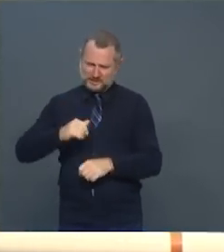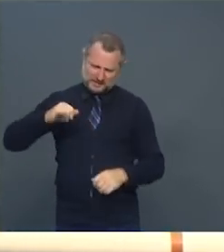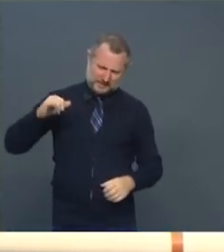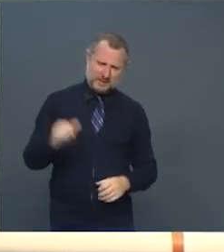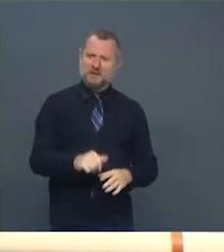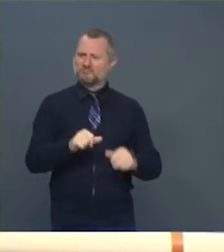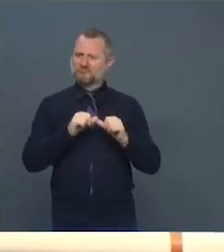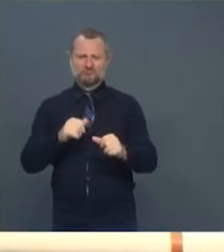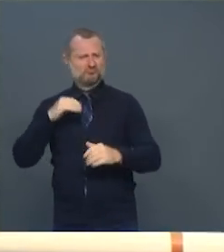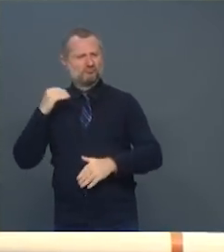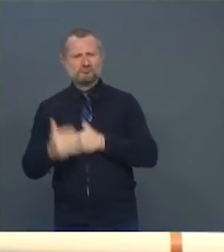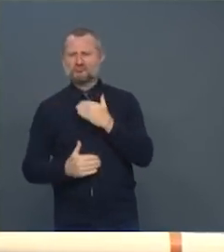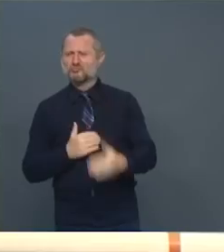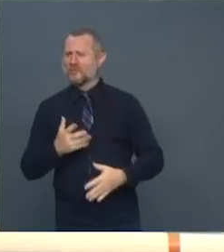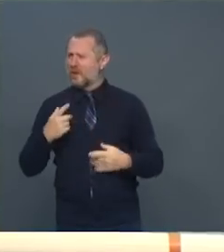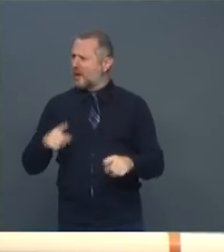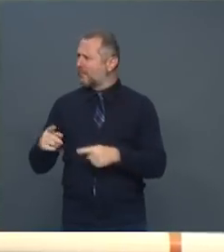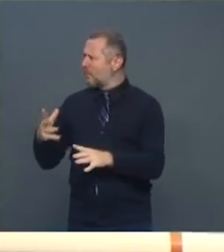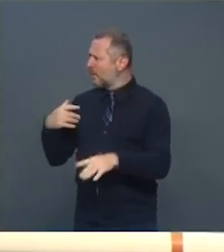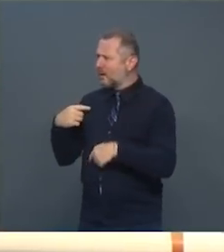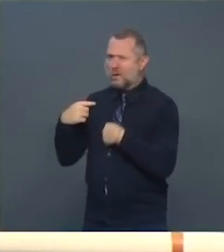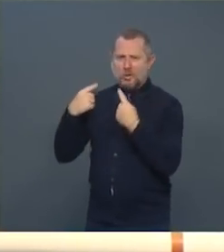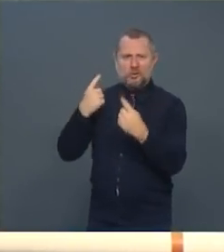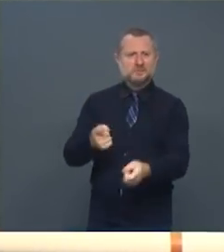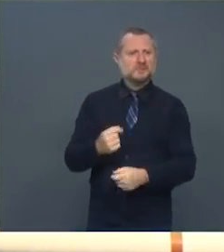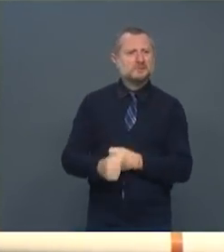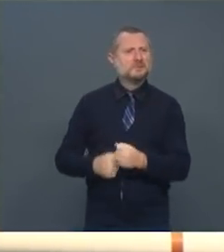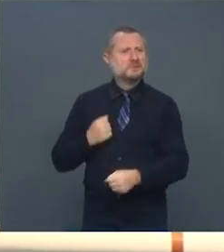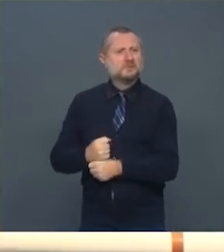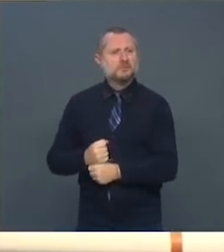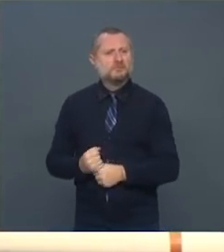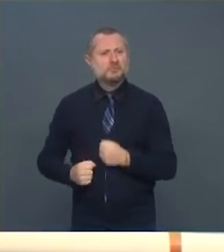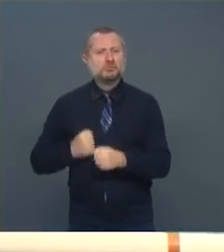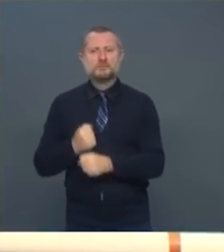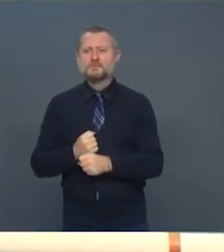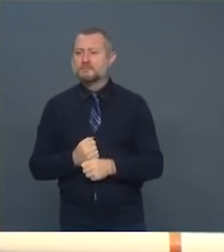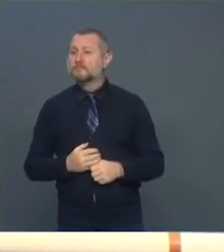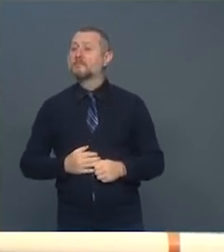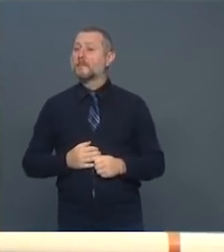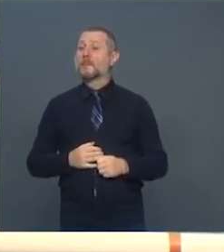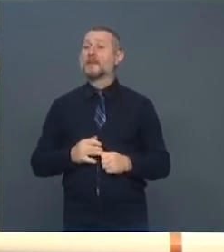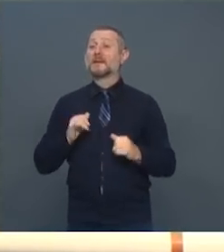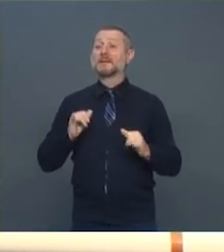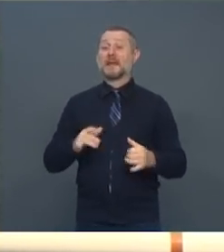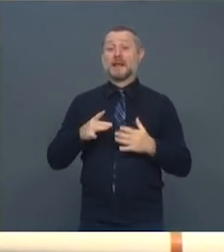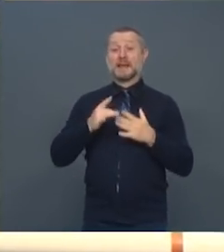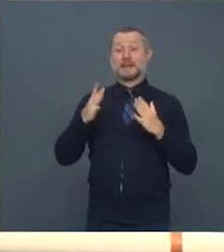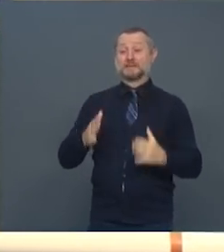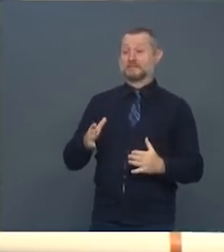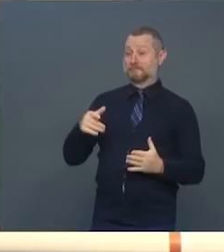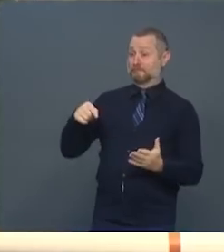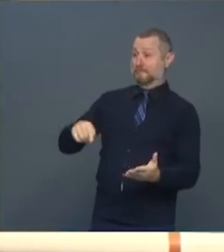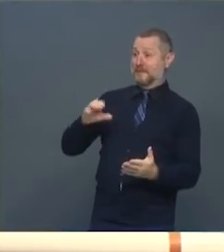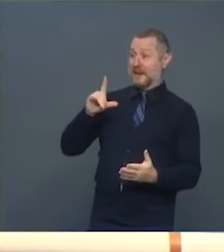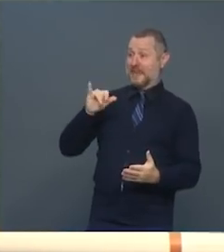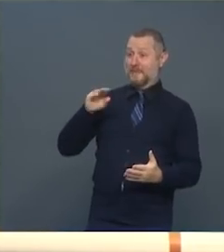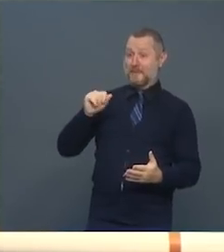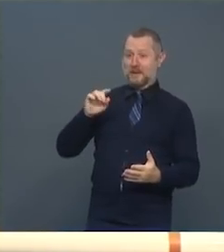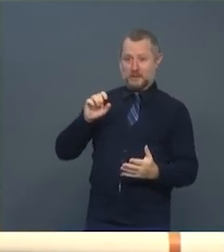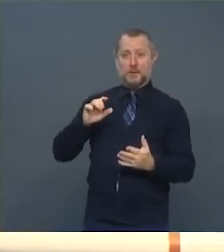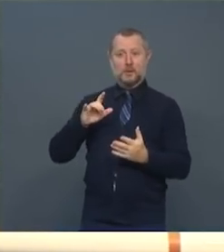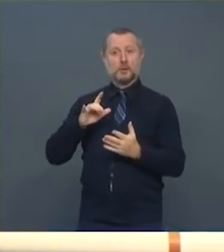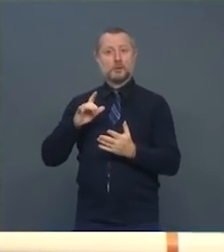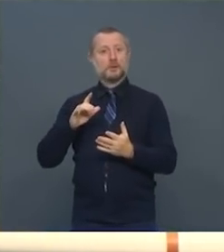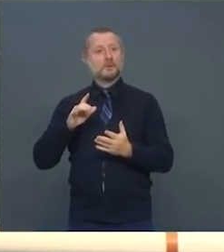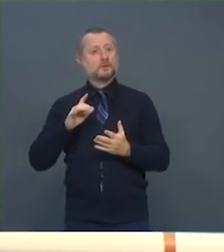the incredible work that's happened over the last few years. The nation's leading climate law, which we are implementing now, all the talk of climate, we are